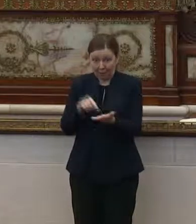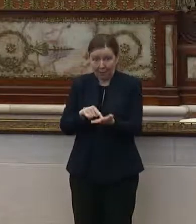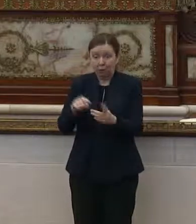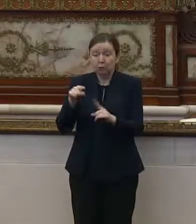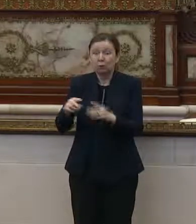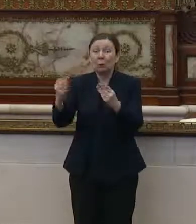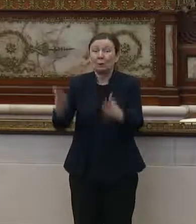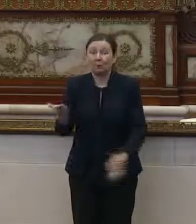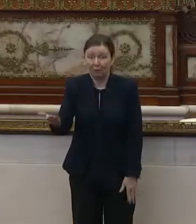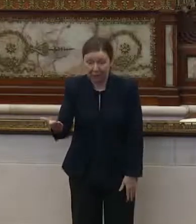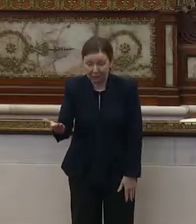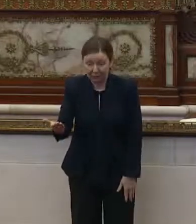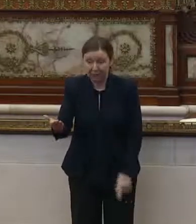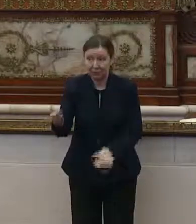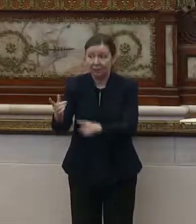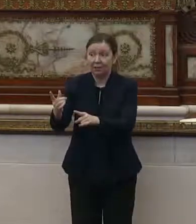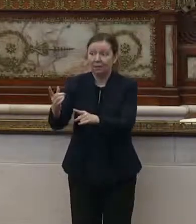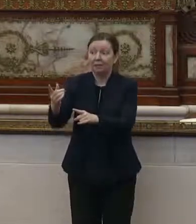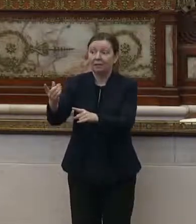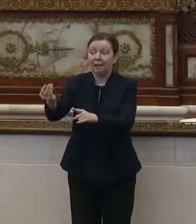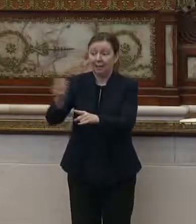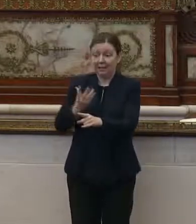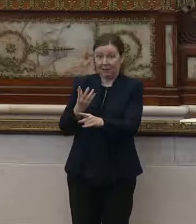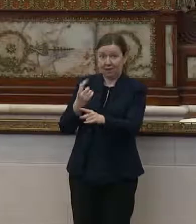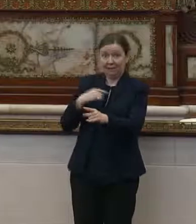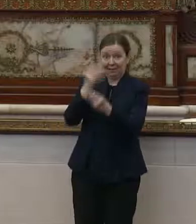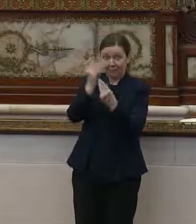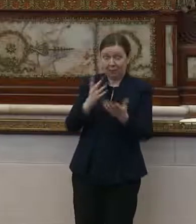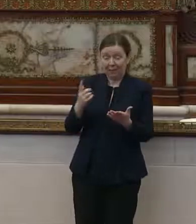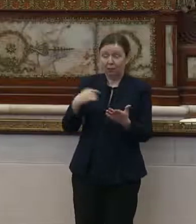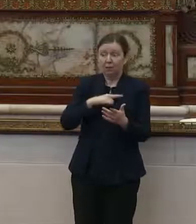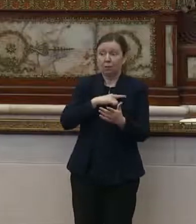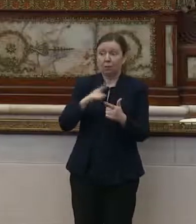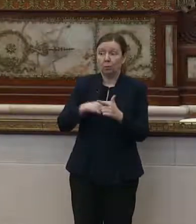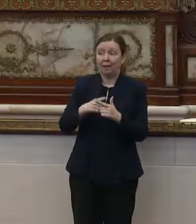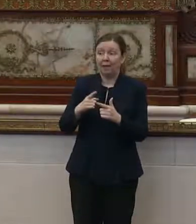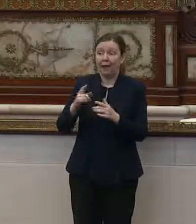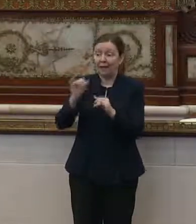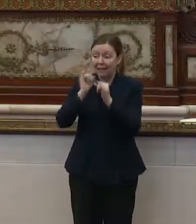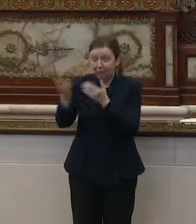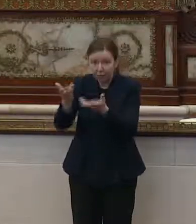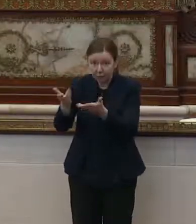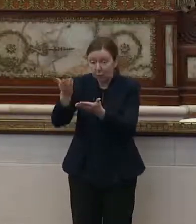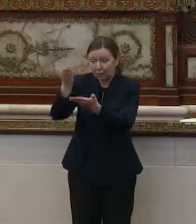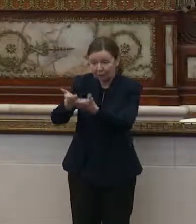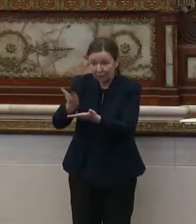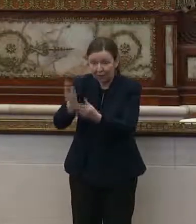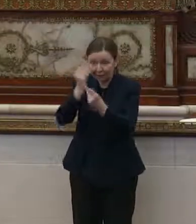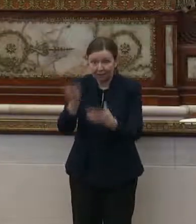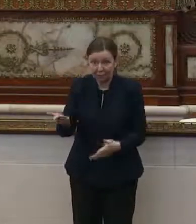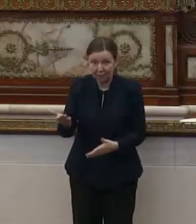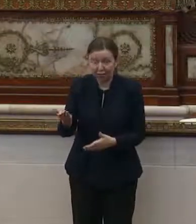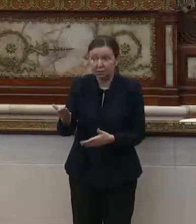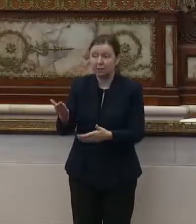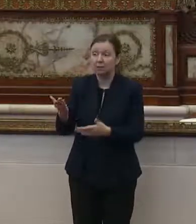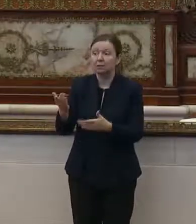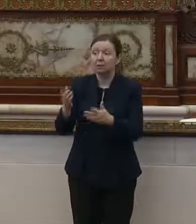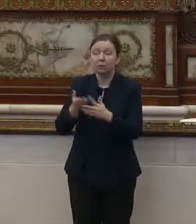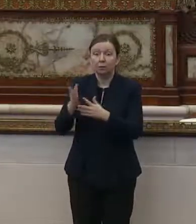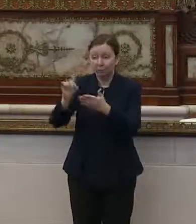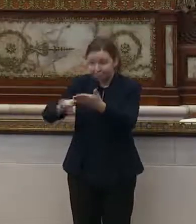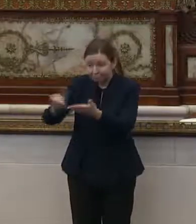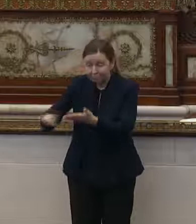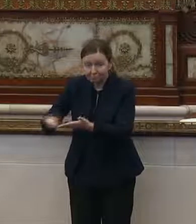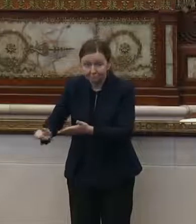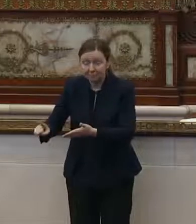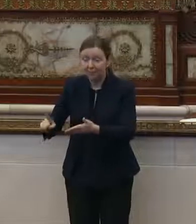providers. They provide that information to us. We then go interview them, verify the information they provide, do on-site inspections, and